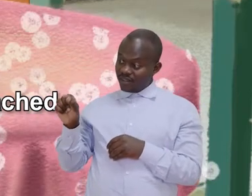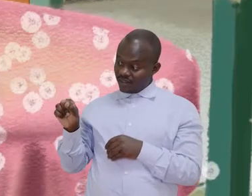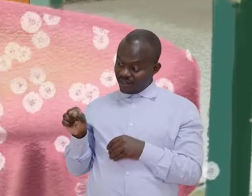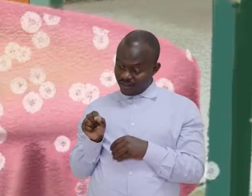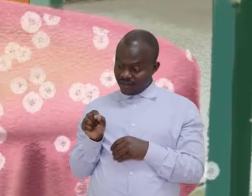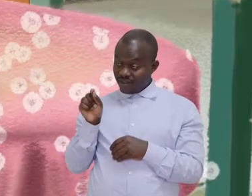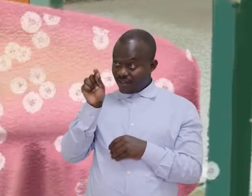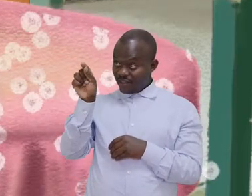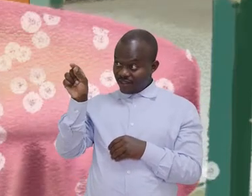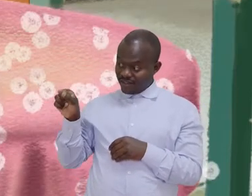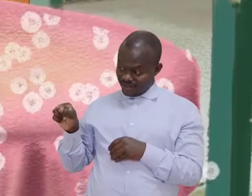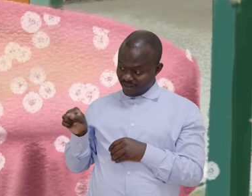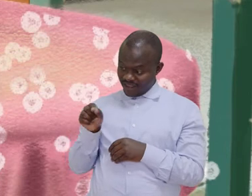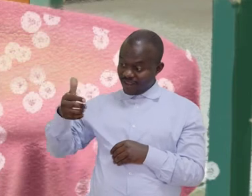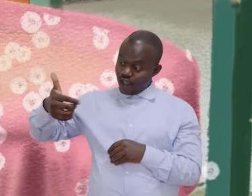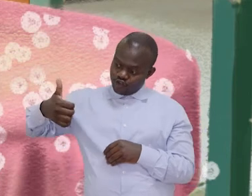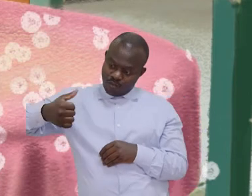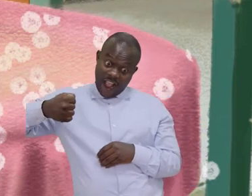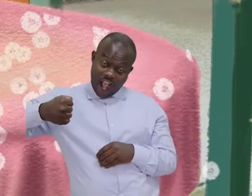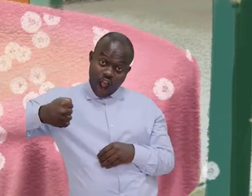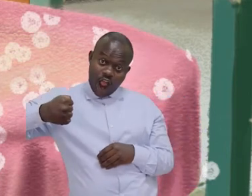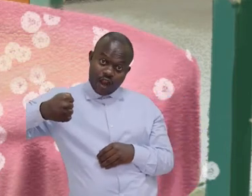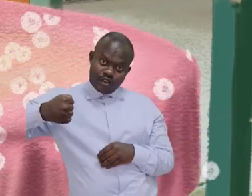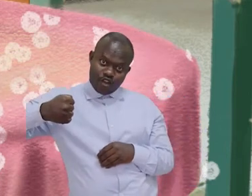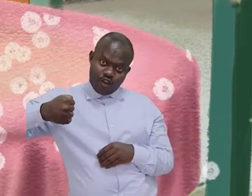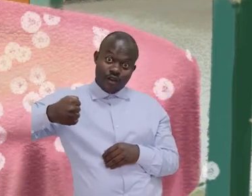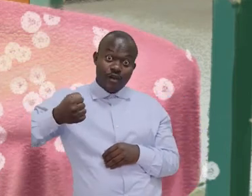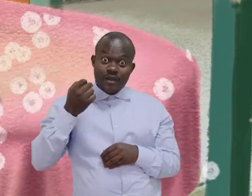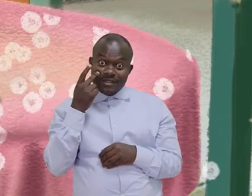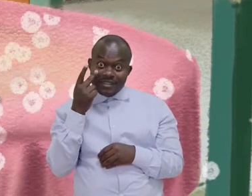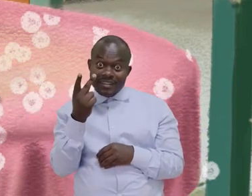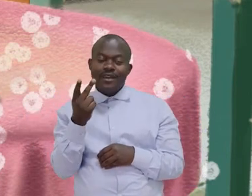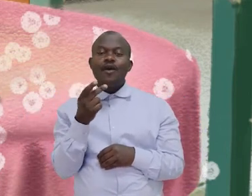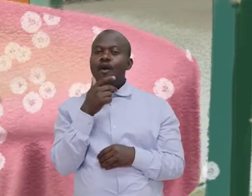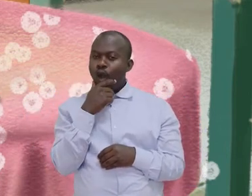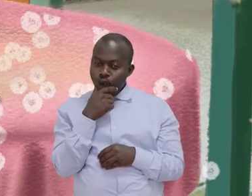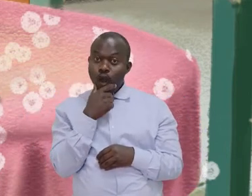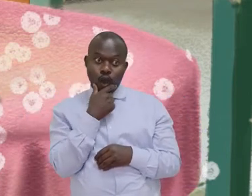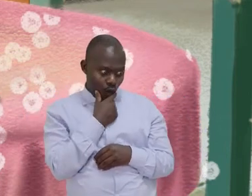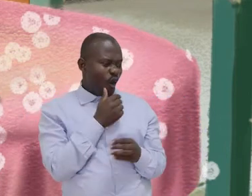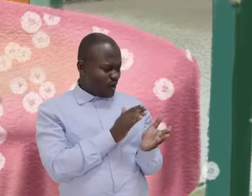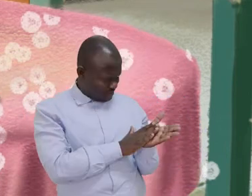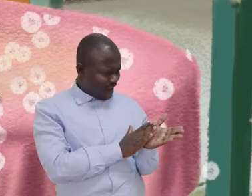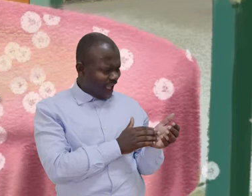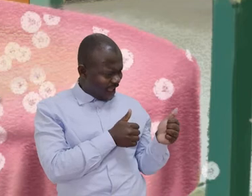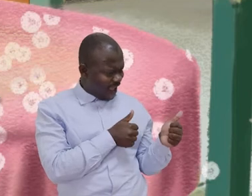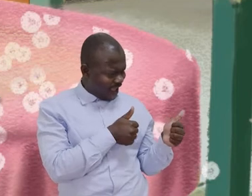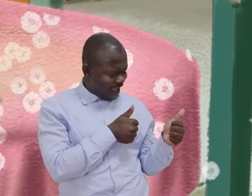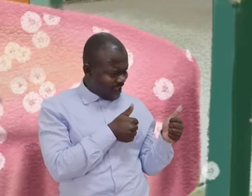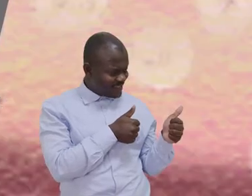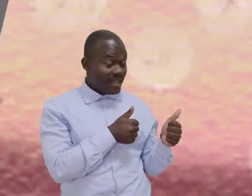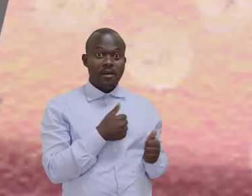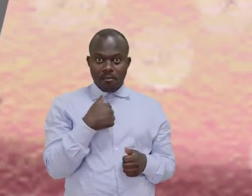a handle. See? Oh, nice! I haven't finished, ma'am. There's